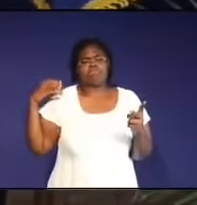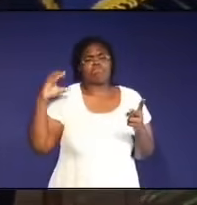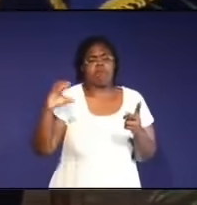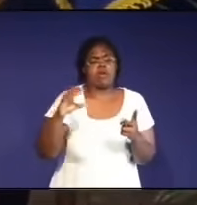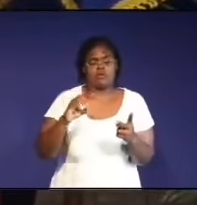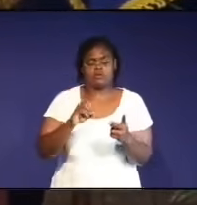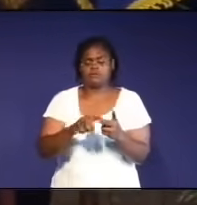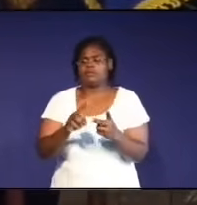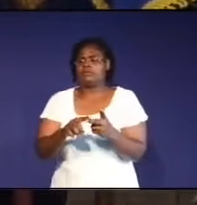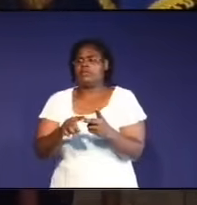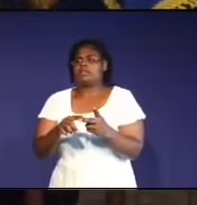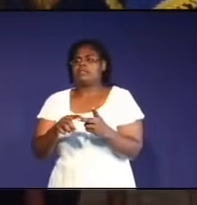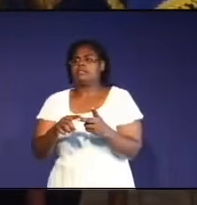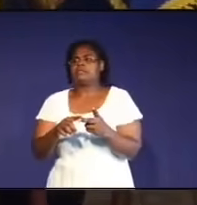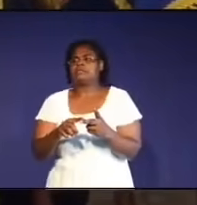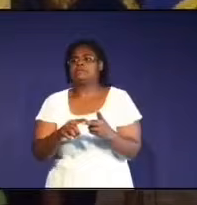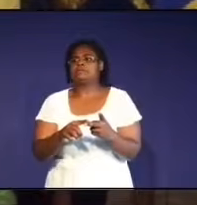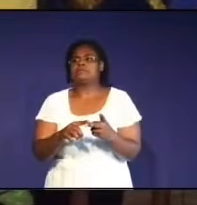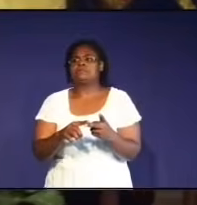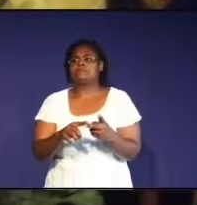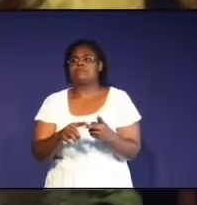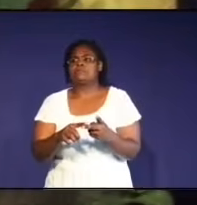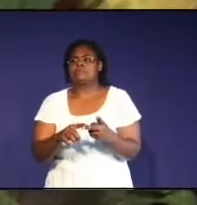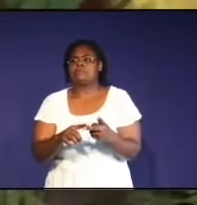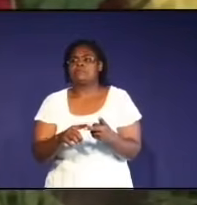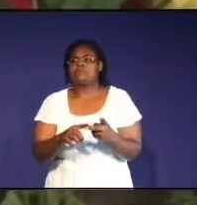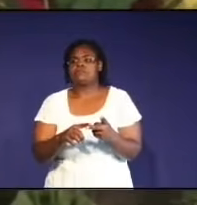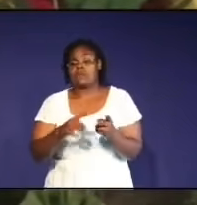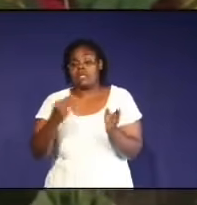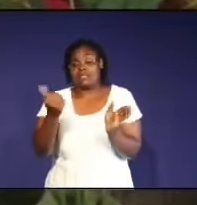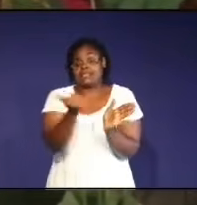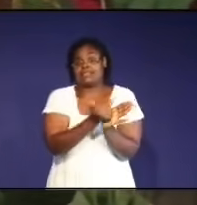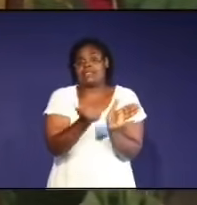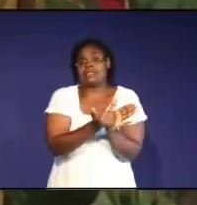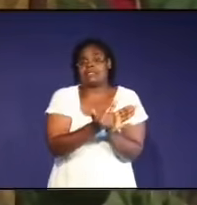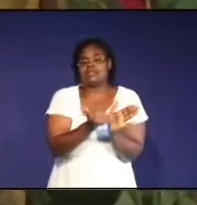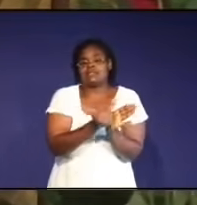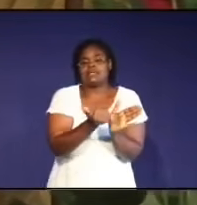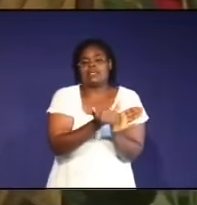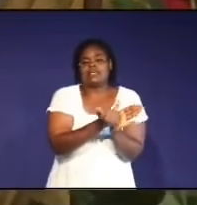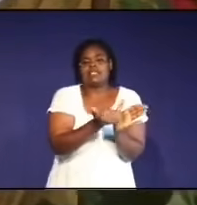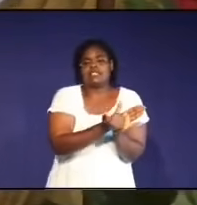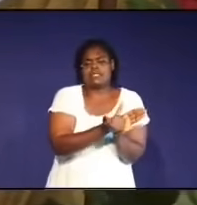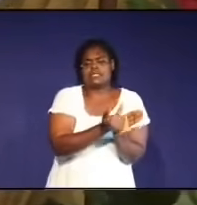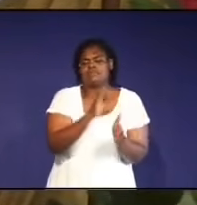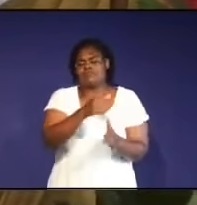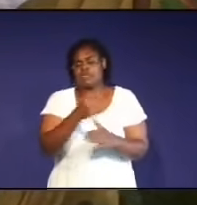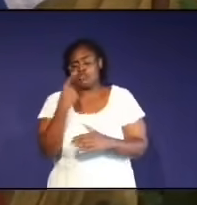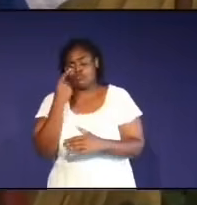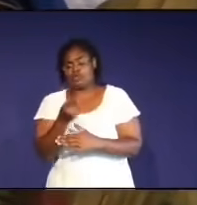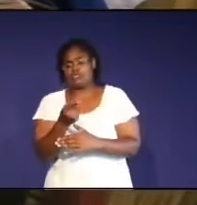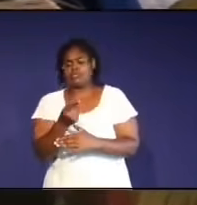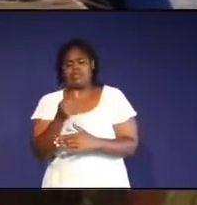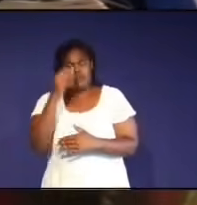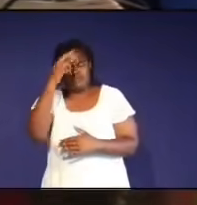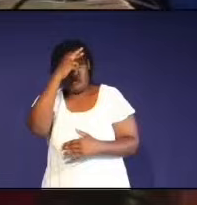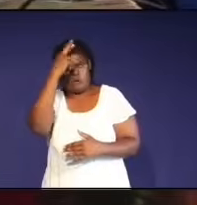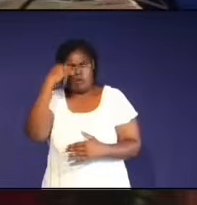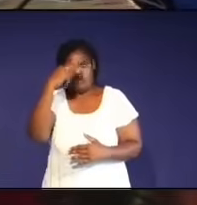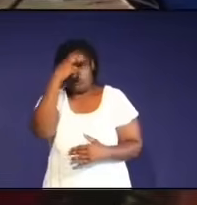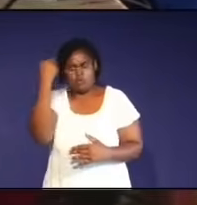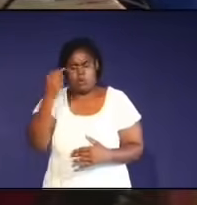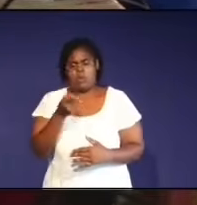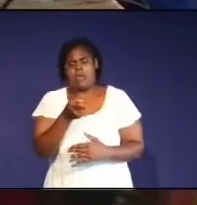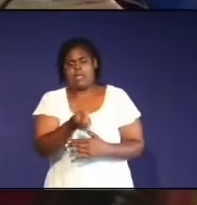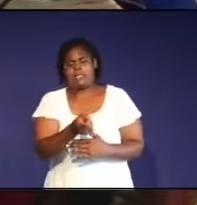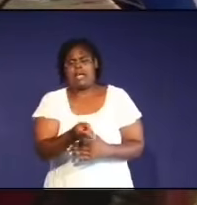has his domain. I said the seal that John knows talks about the